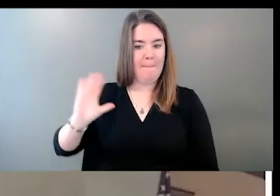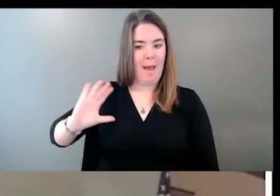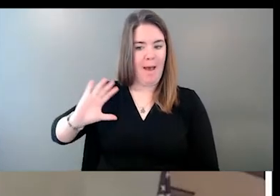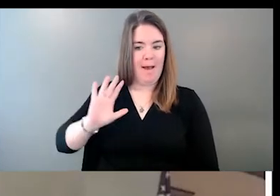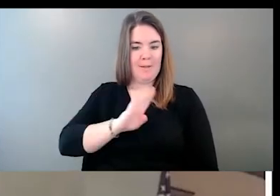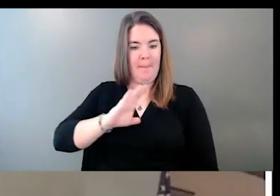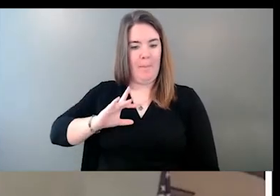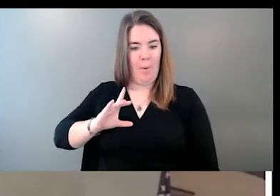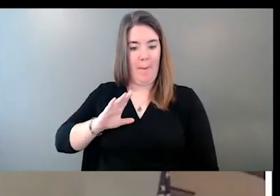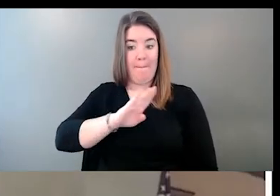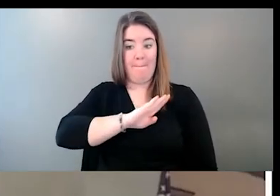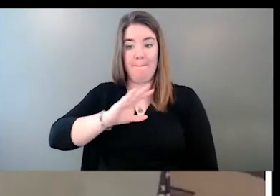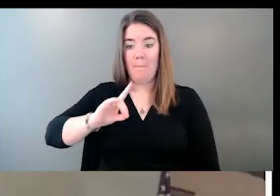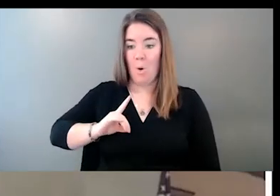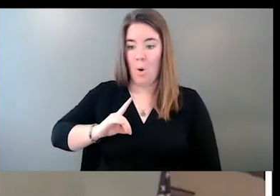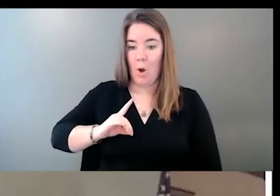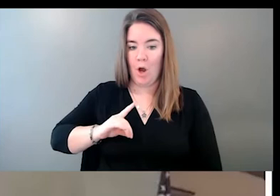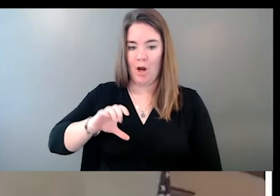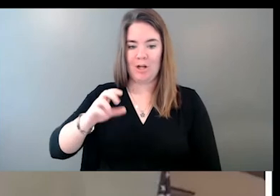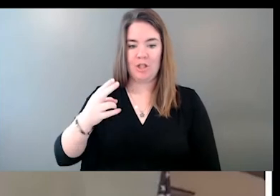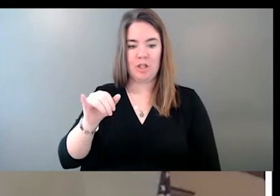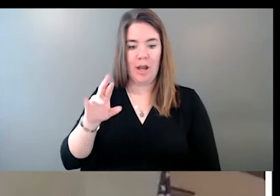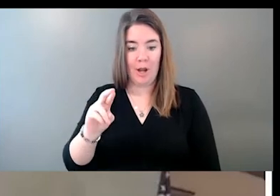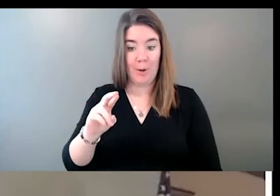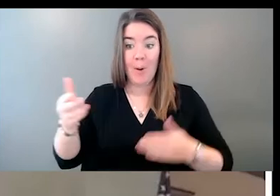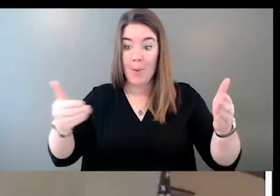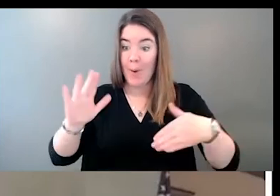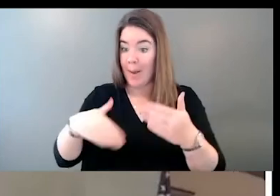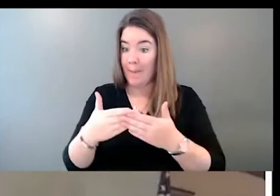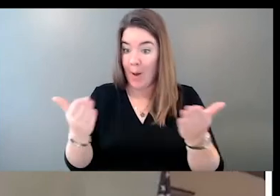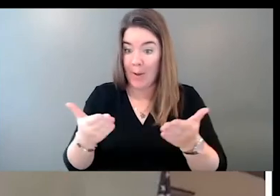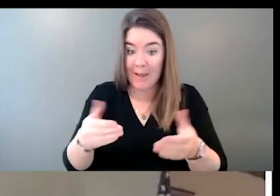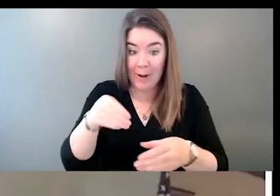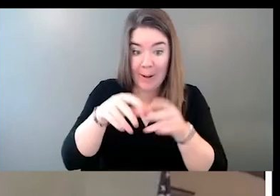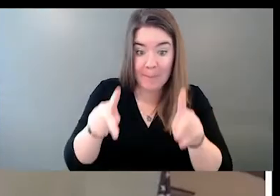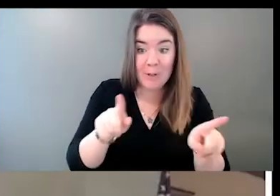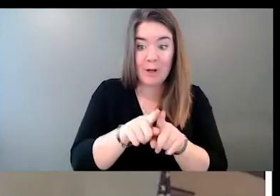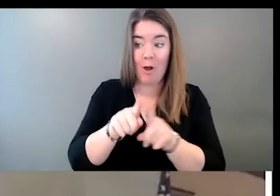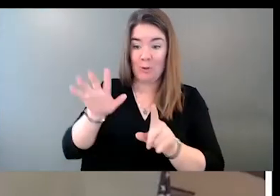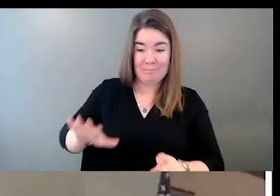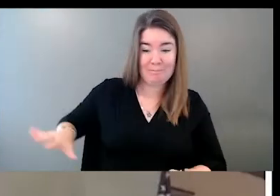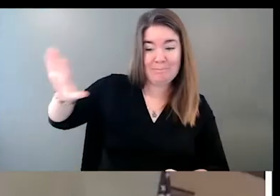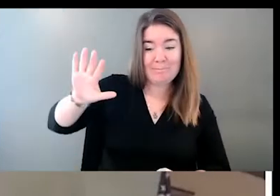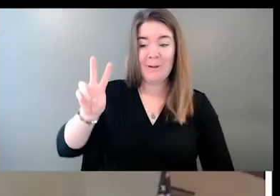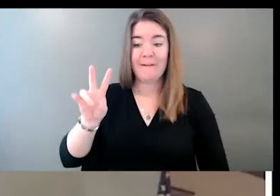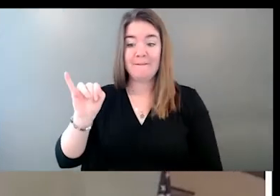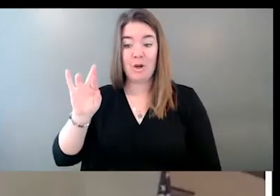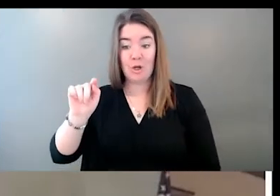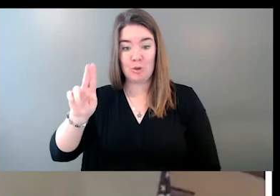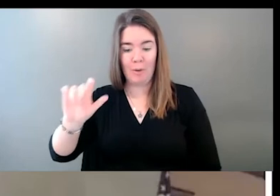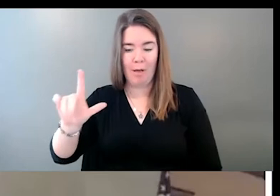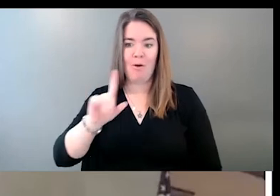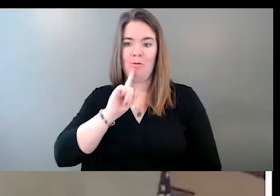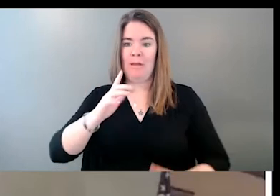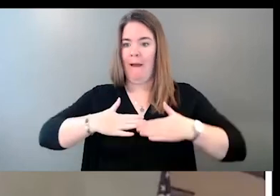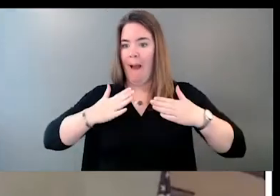of you here in person today and those of you who are out there in virtual land. We are so happy to have you here today. And